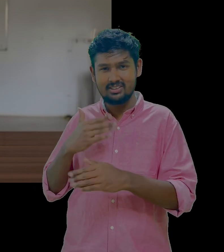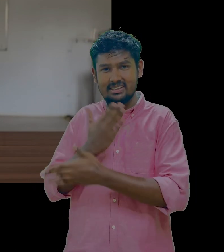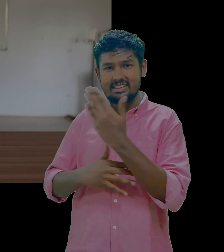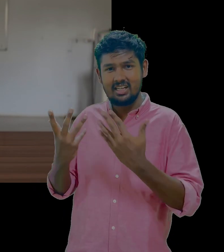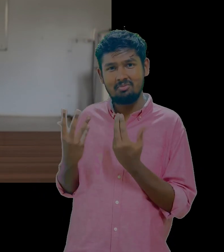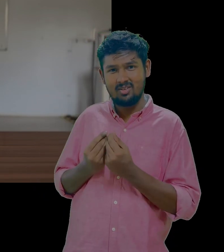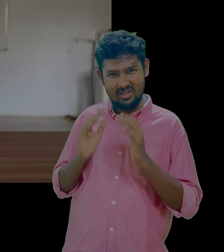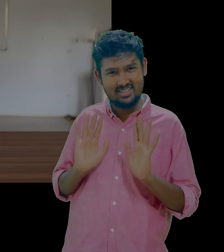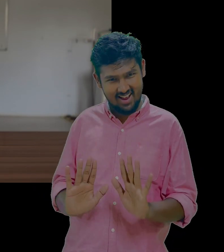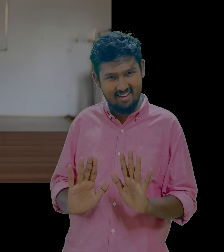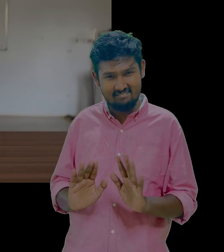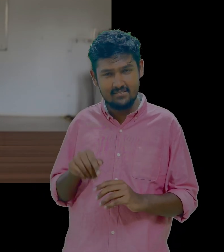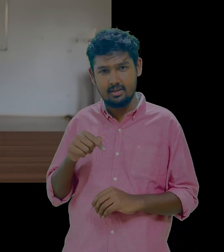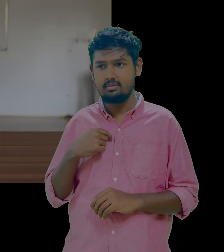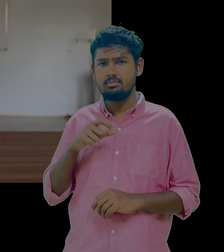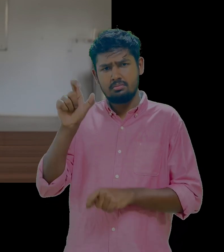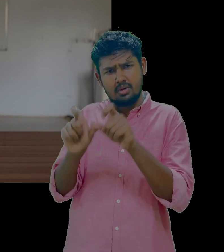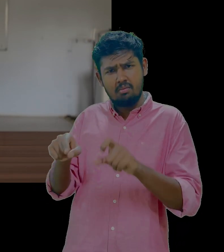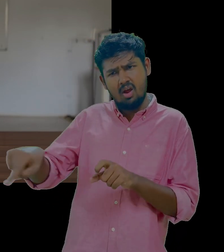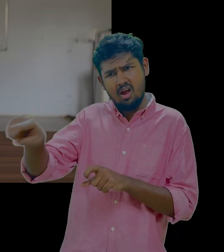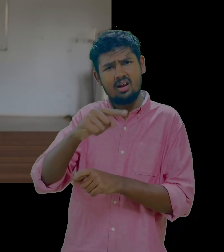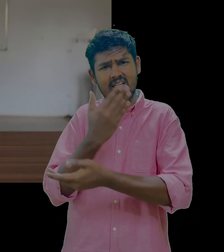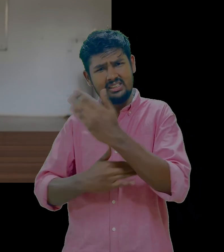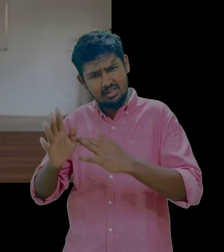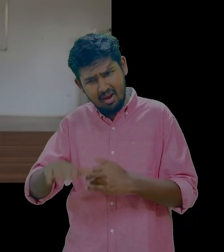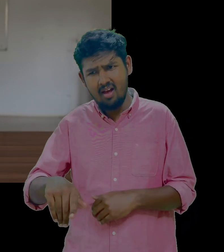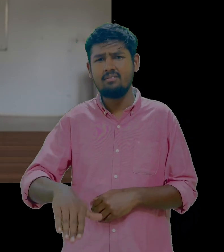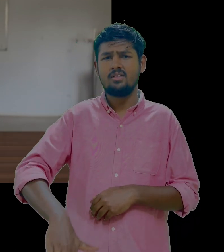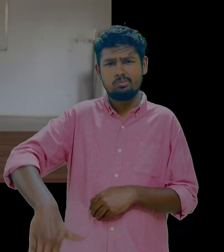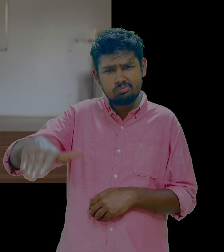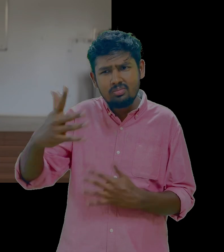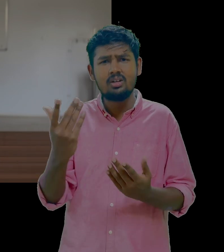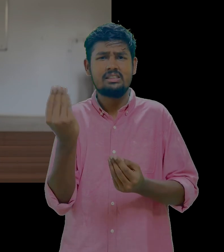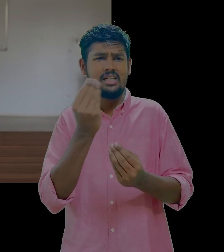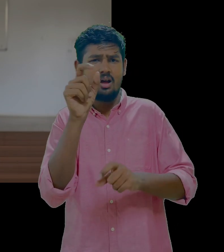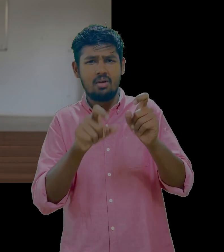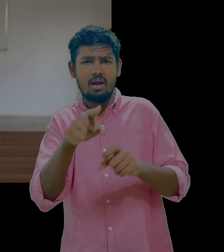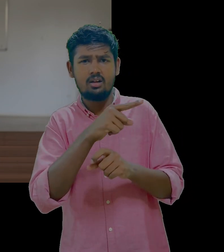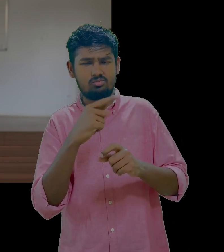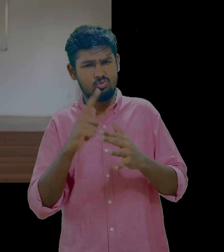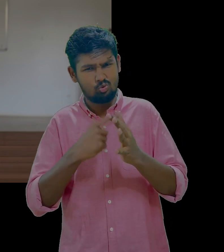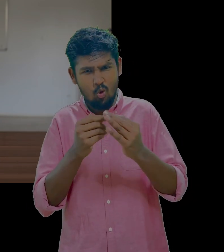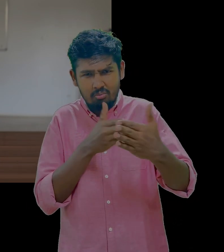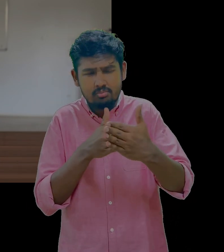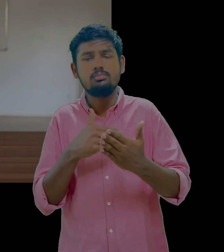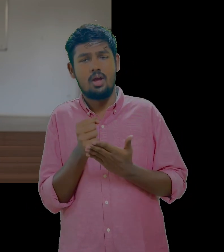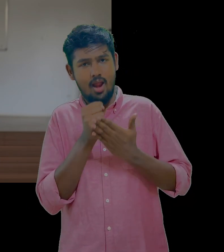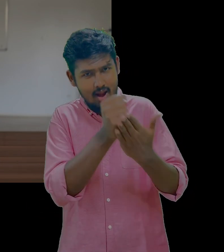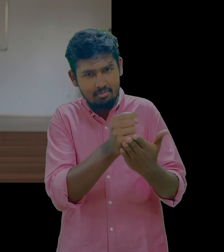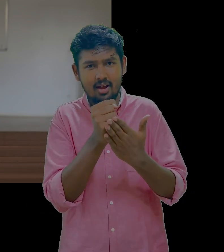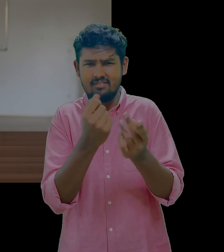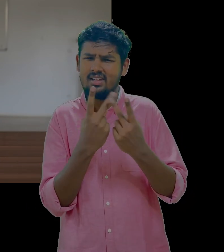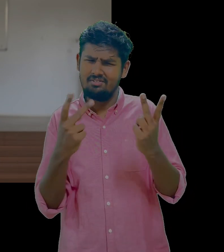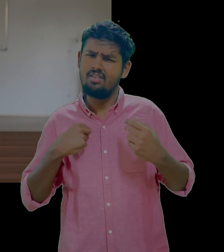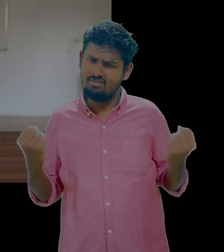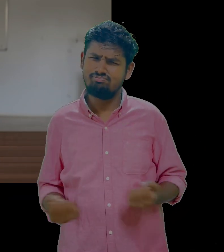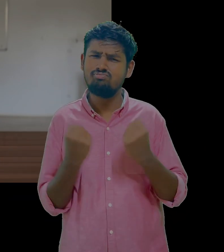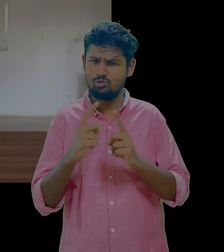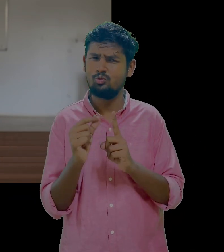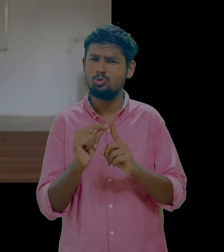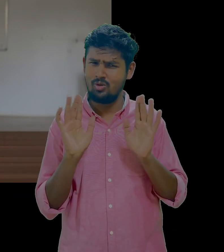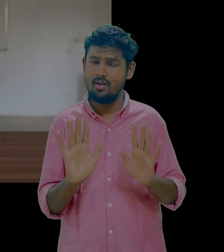on livelihoods for persons with disabilities, and a lot of times we have to wait to open up one job, or wait